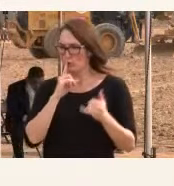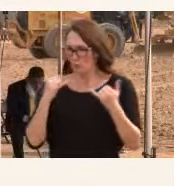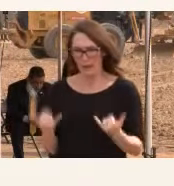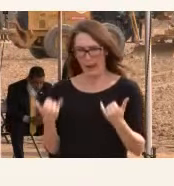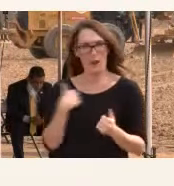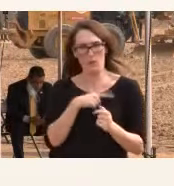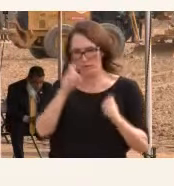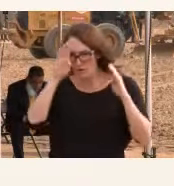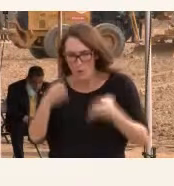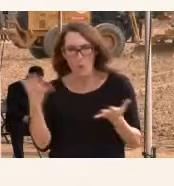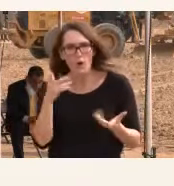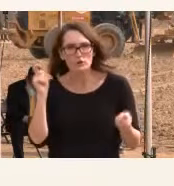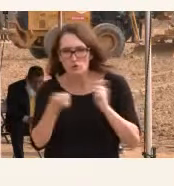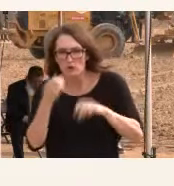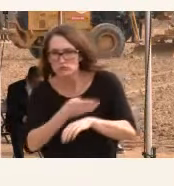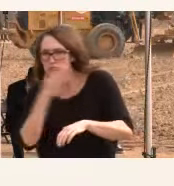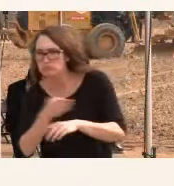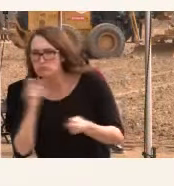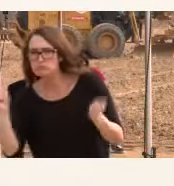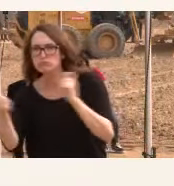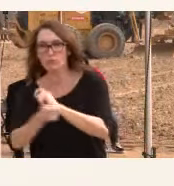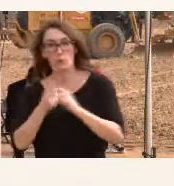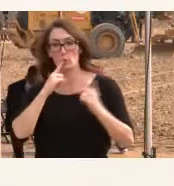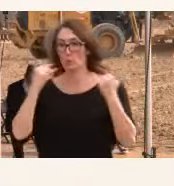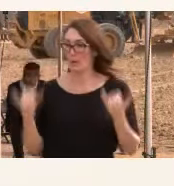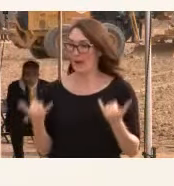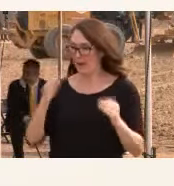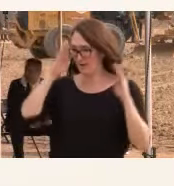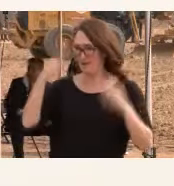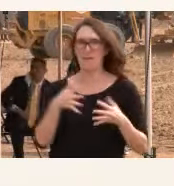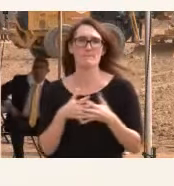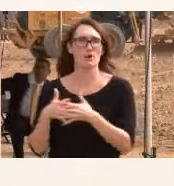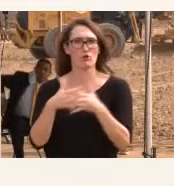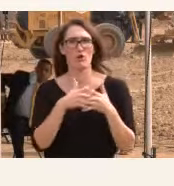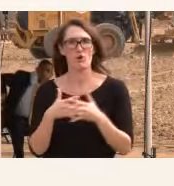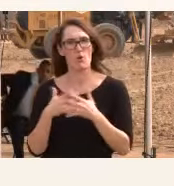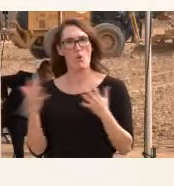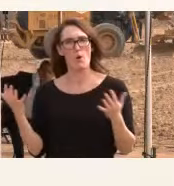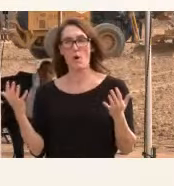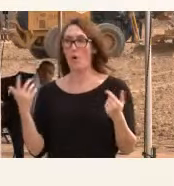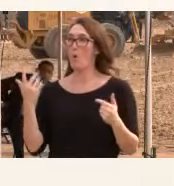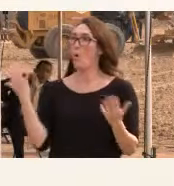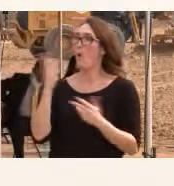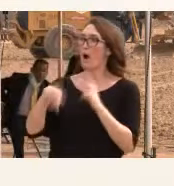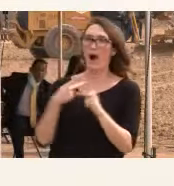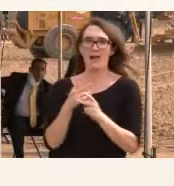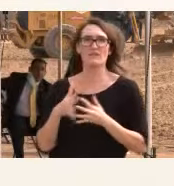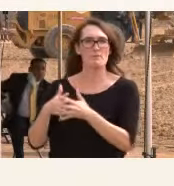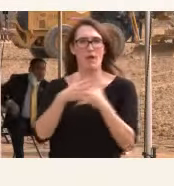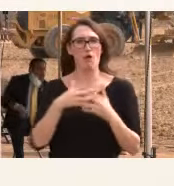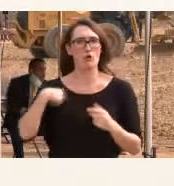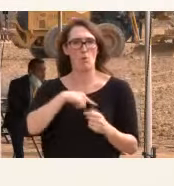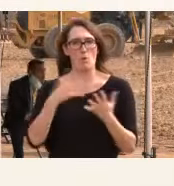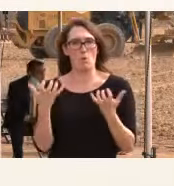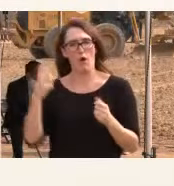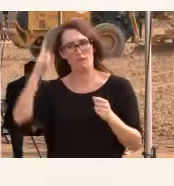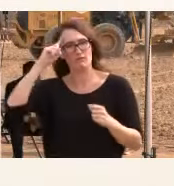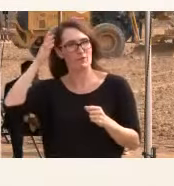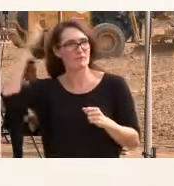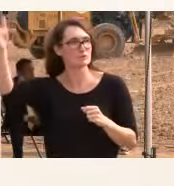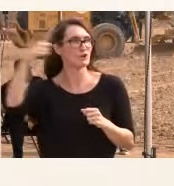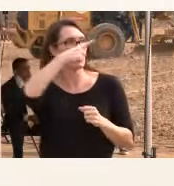in our community. And today is about America and what kind of America we want to have for the future.